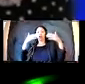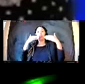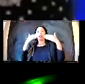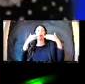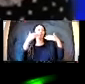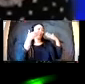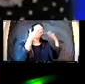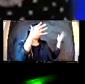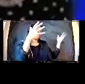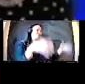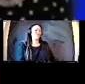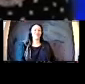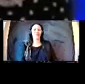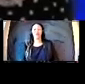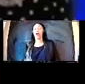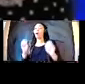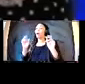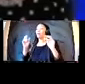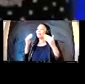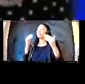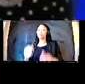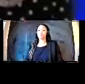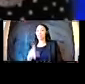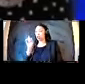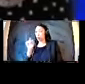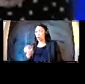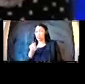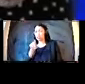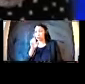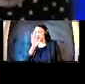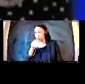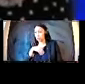okay. Thank you. Questions for Ms. Atwood?